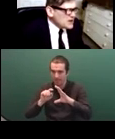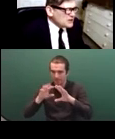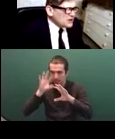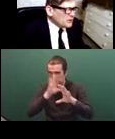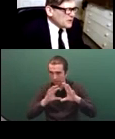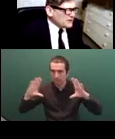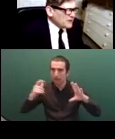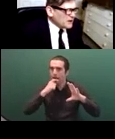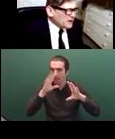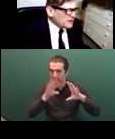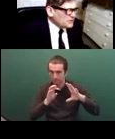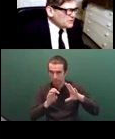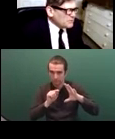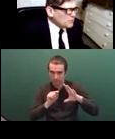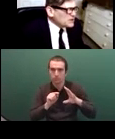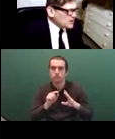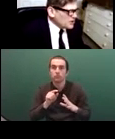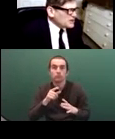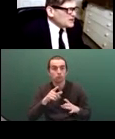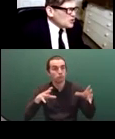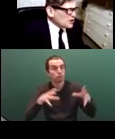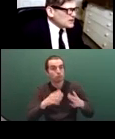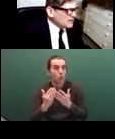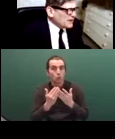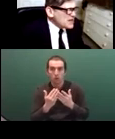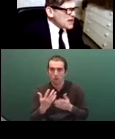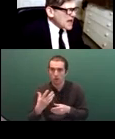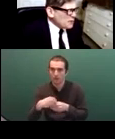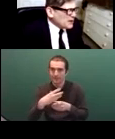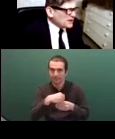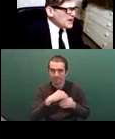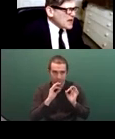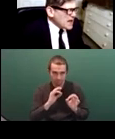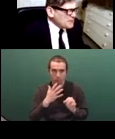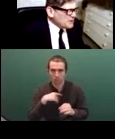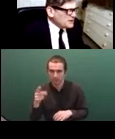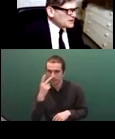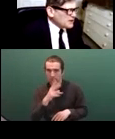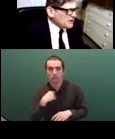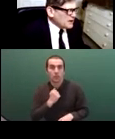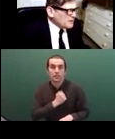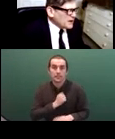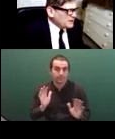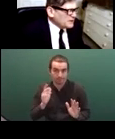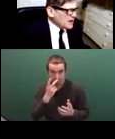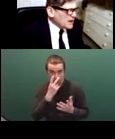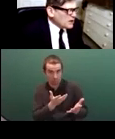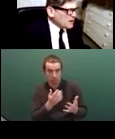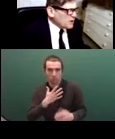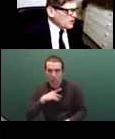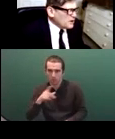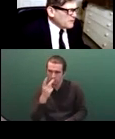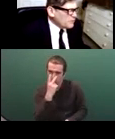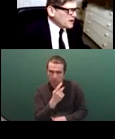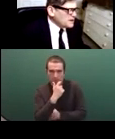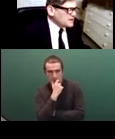situations so that we can develop inclusion? But we still need to look at something, how we can aim at this. So here we go. I'll clip